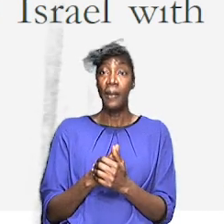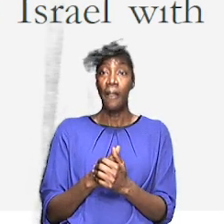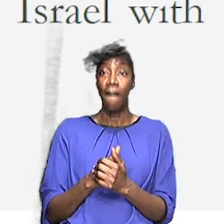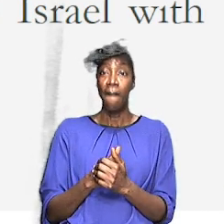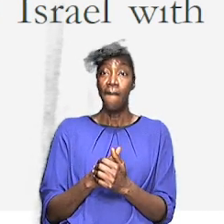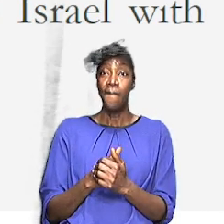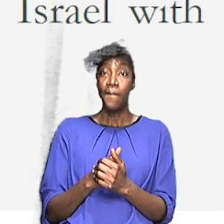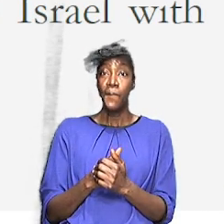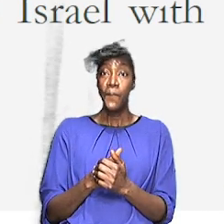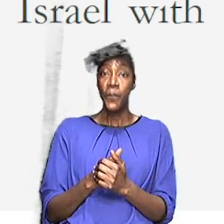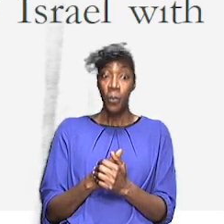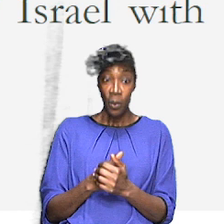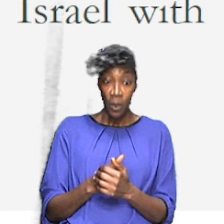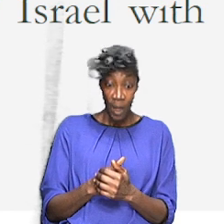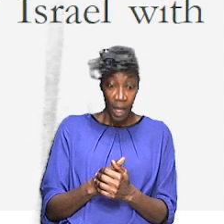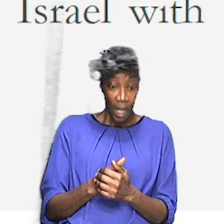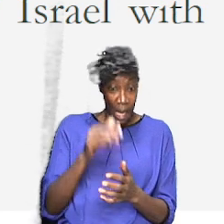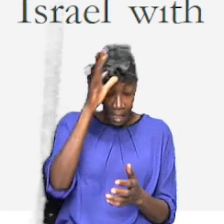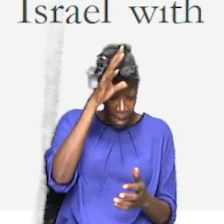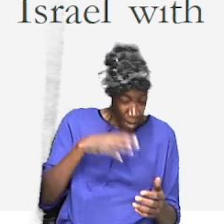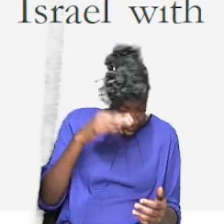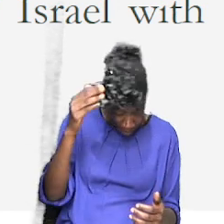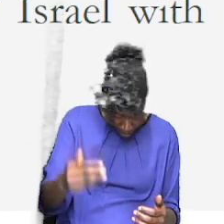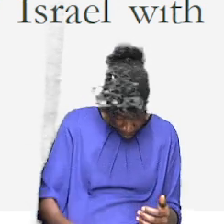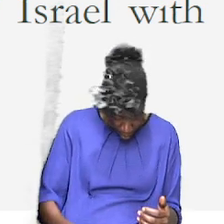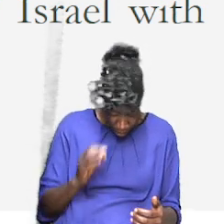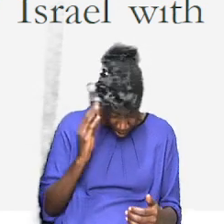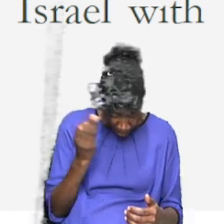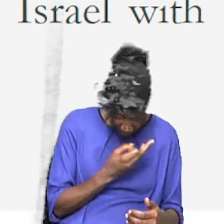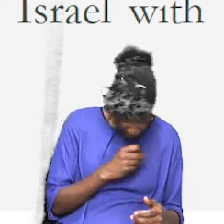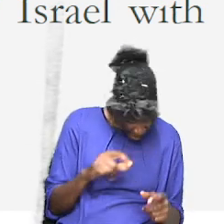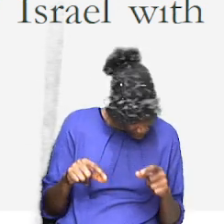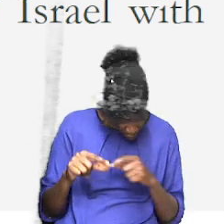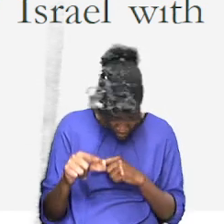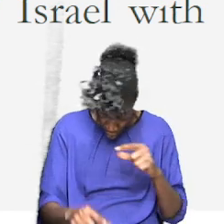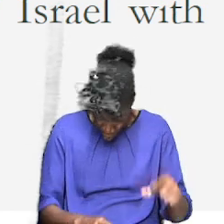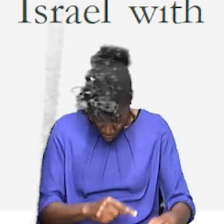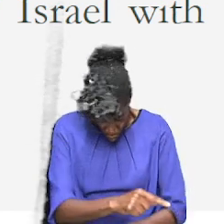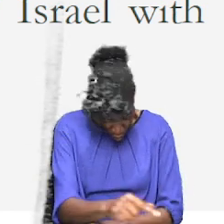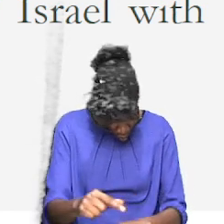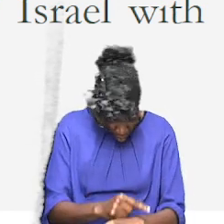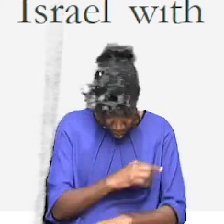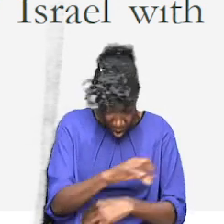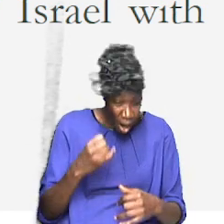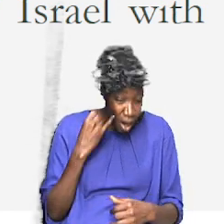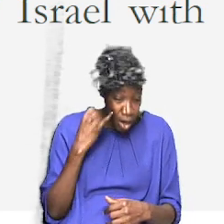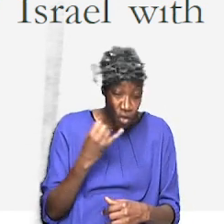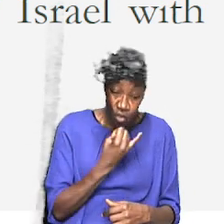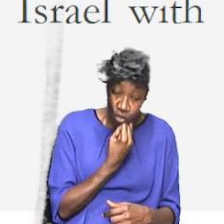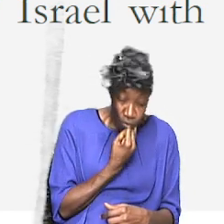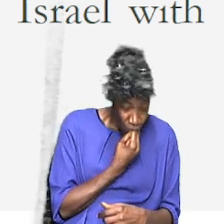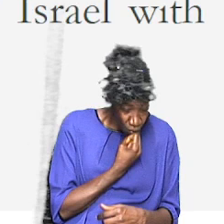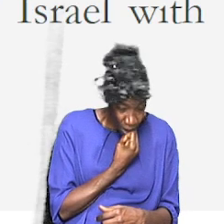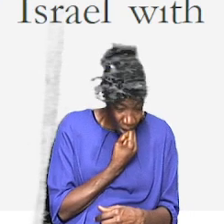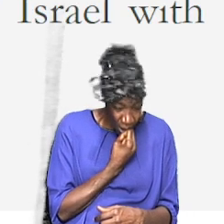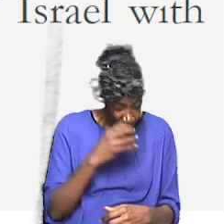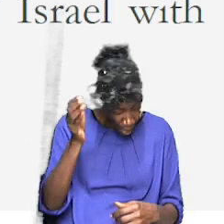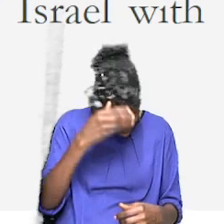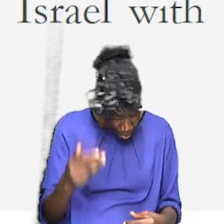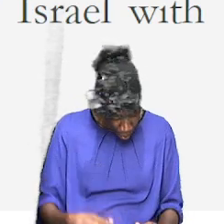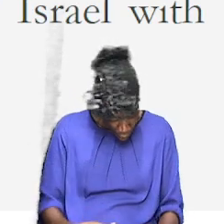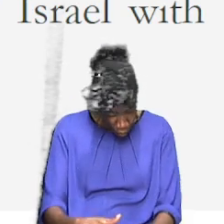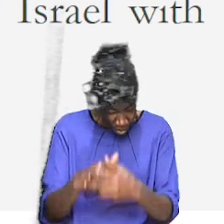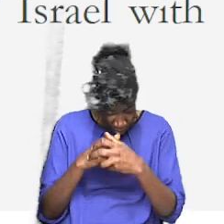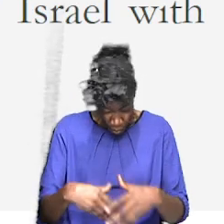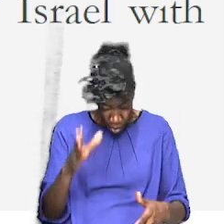And Jehoshaphat bowed his head with his face to the ground. And all Judah and inhabitants of Jerusalem bowed before the Lord, worshiping